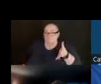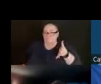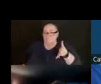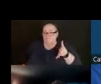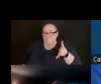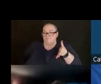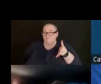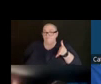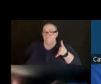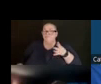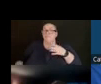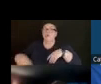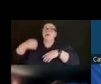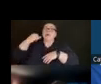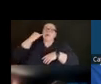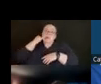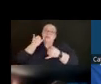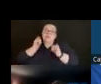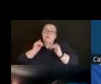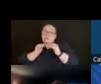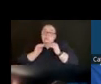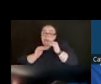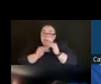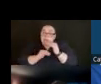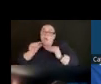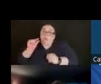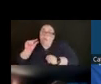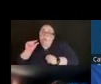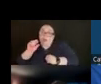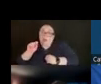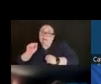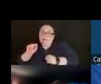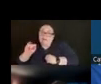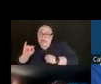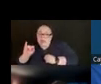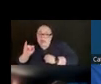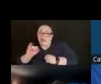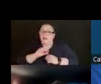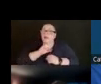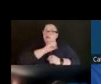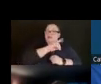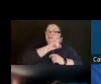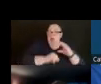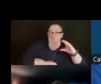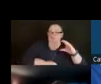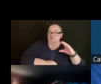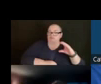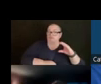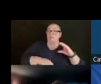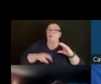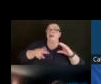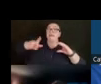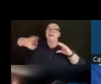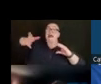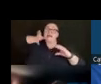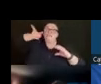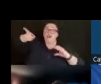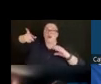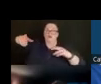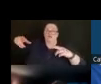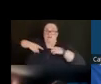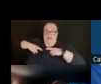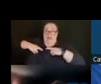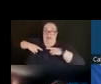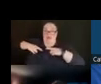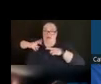bit less, Johnny keeps a little bit of SSI. Now, let's say a few more years pass and another parent retires and that parent has a stronger